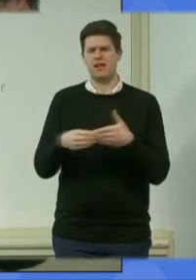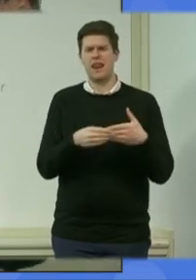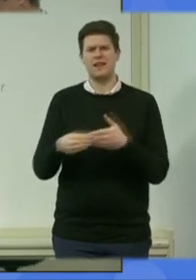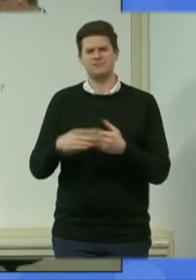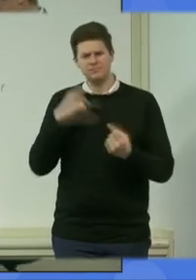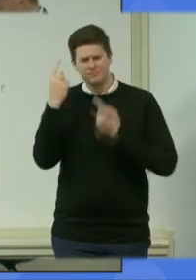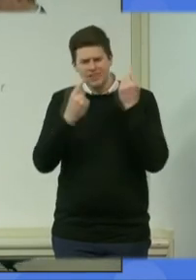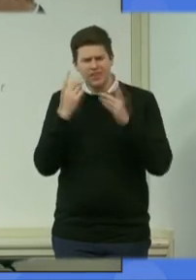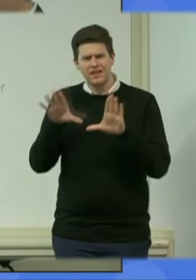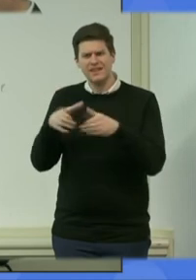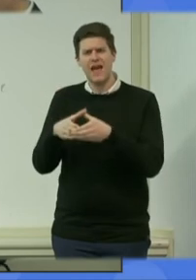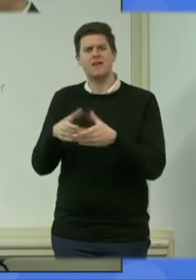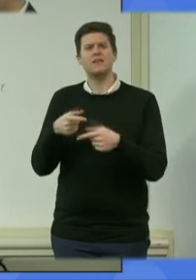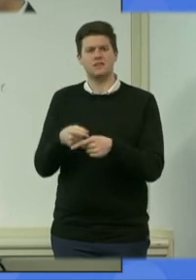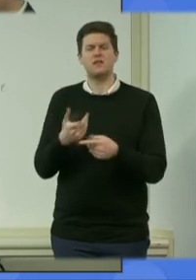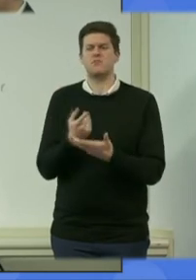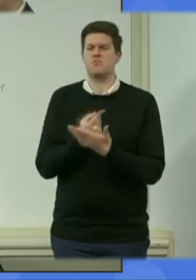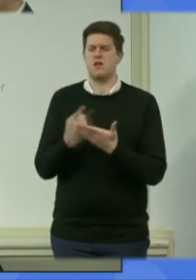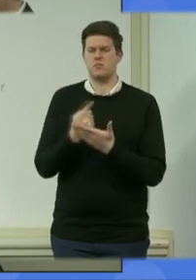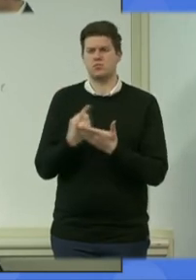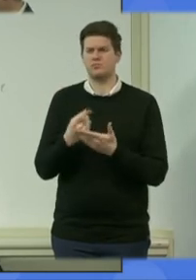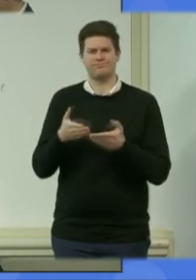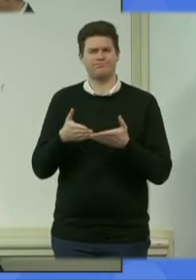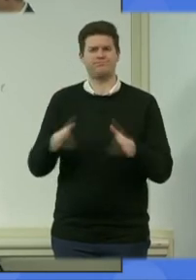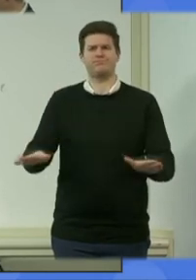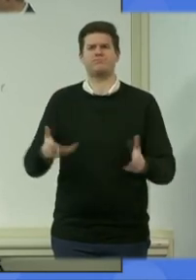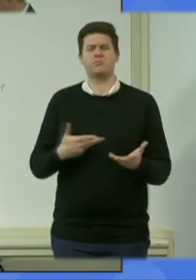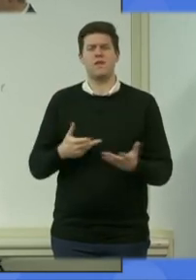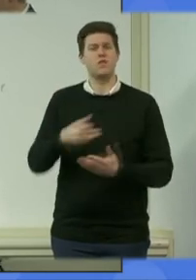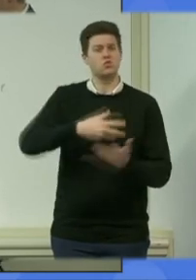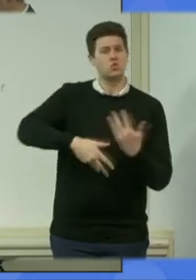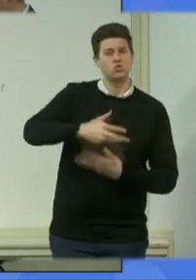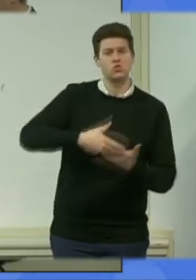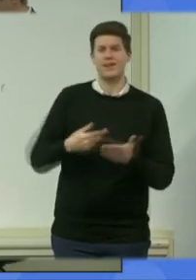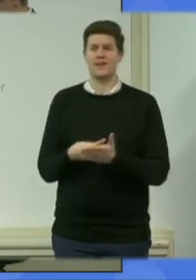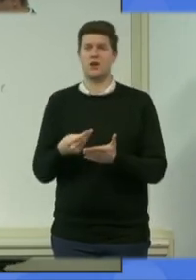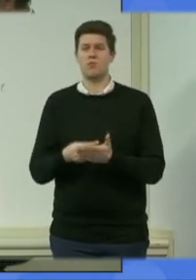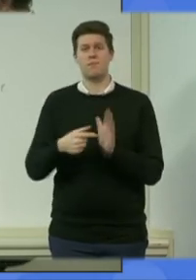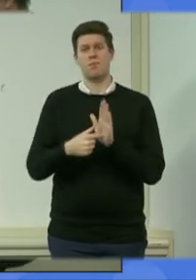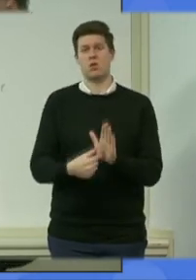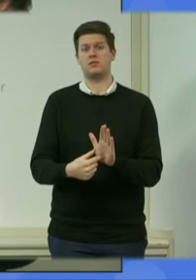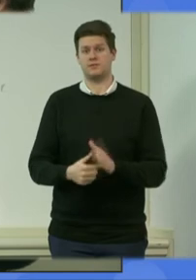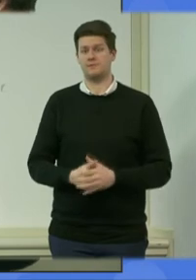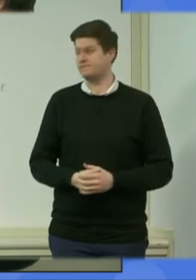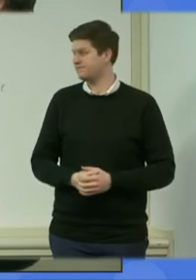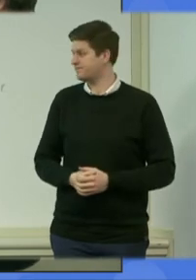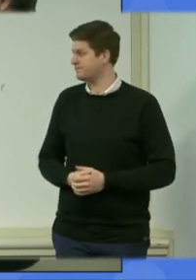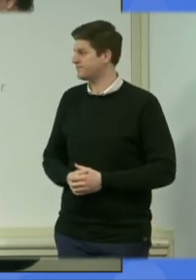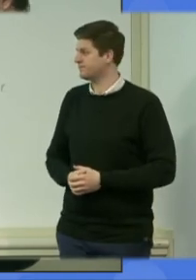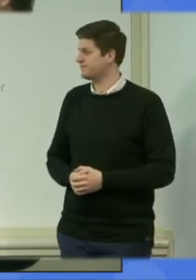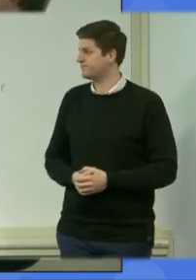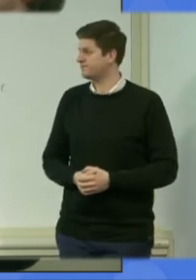provides research and commentary across a wide range of areas of social and economic policy. So he's one of our competitors at the